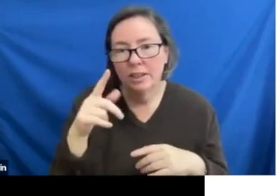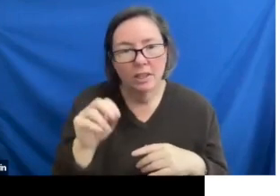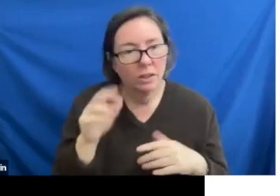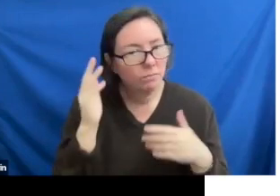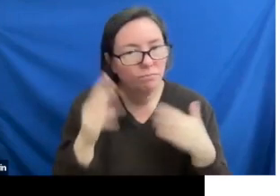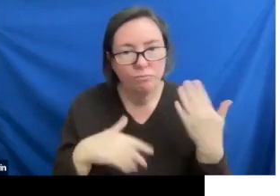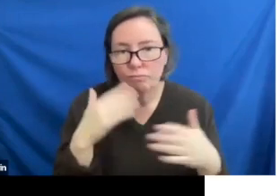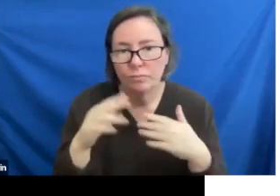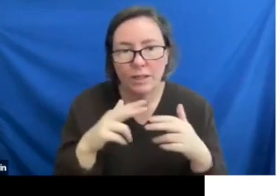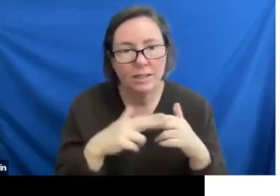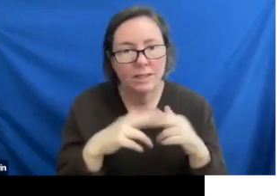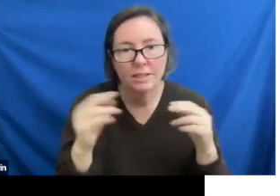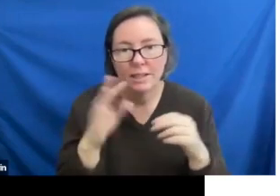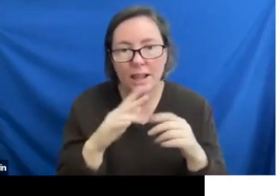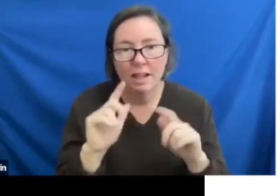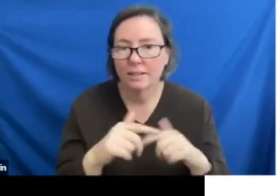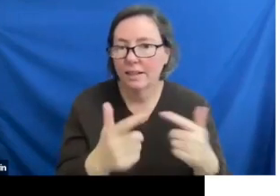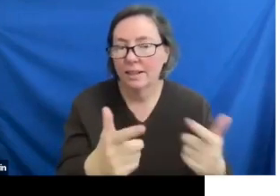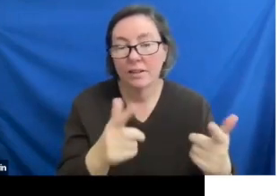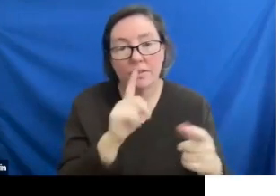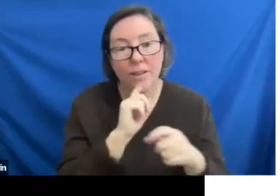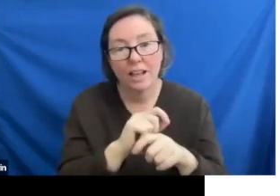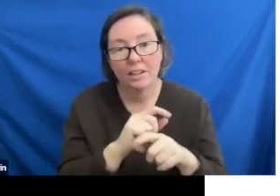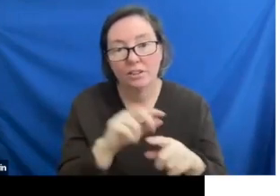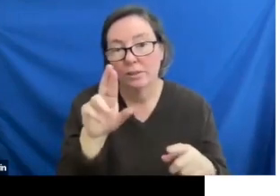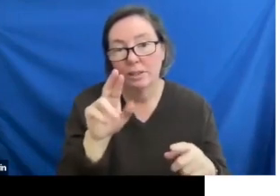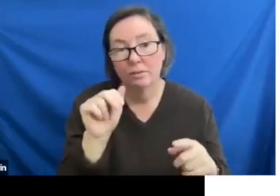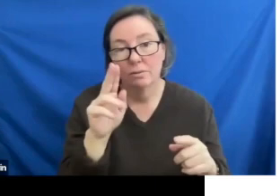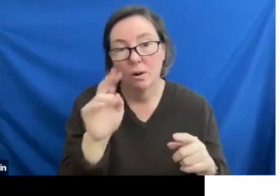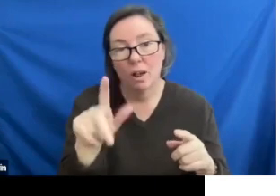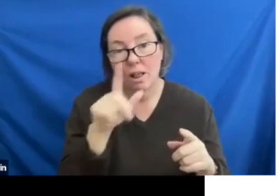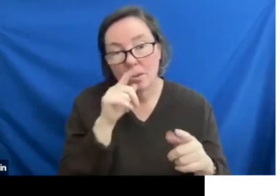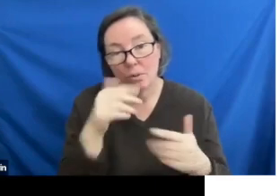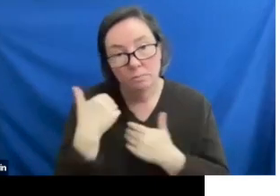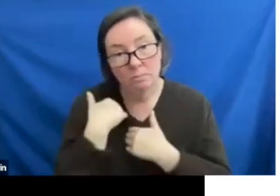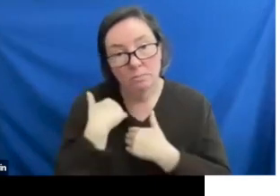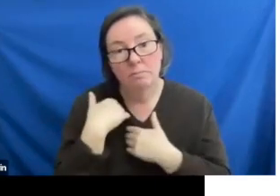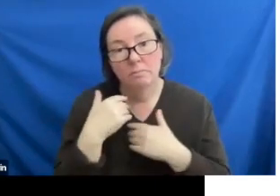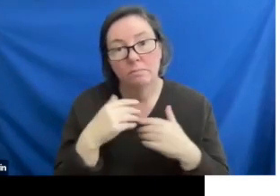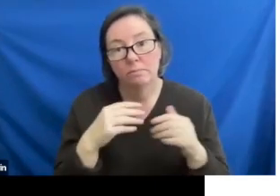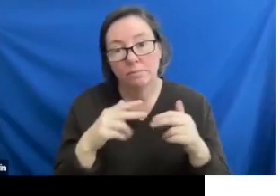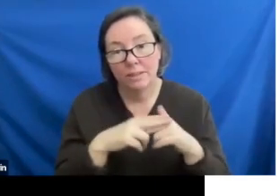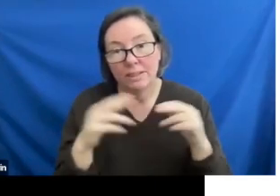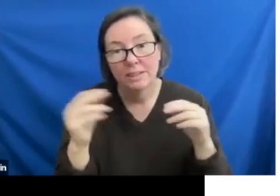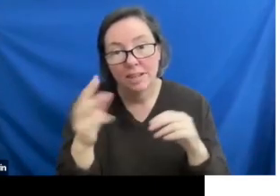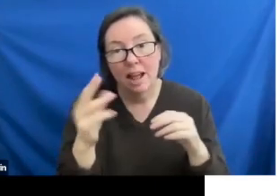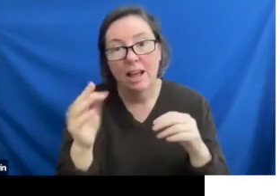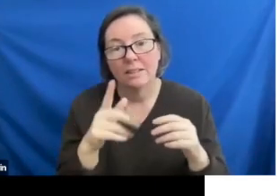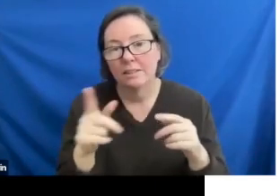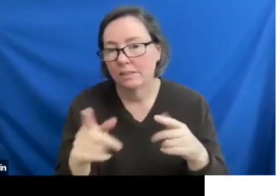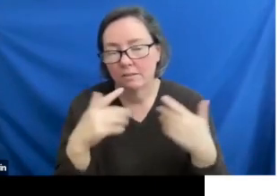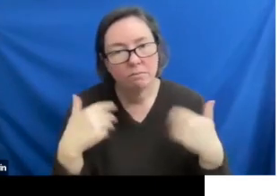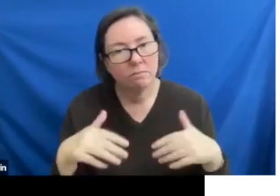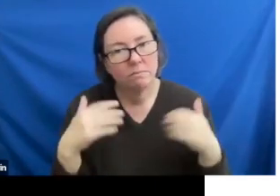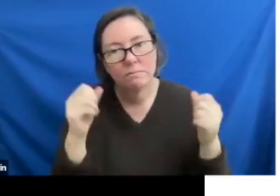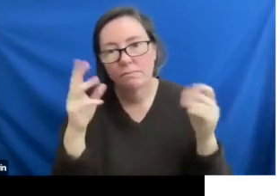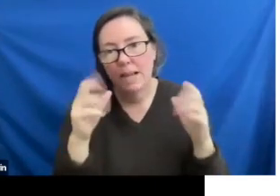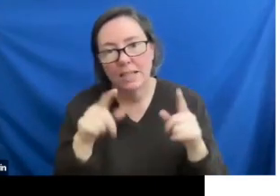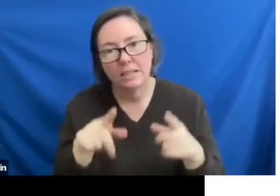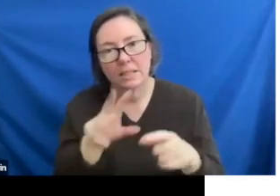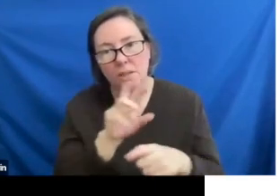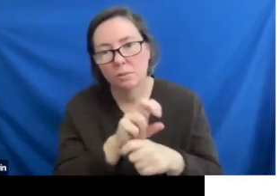slideshow, and I'll hand it over to Raul, who, as I mentioned in my opening remarks, has done a tremendous amount of